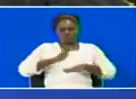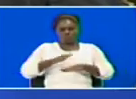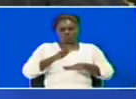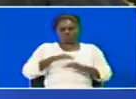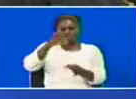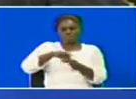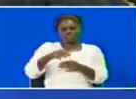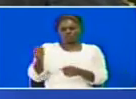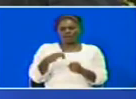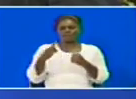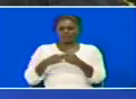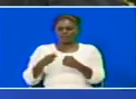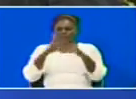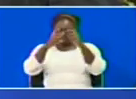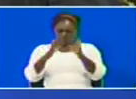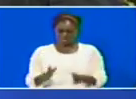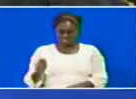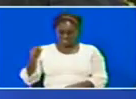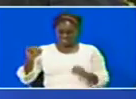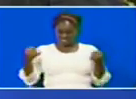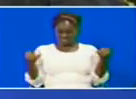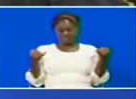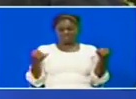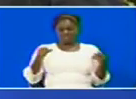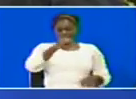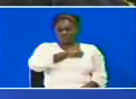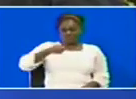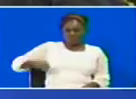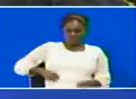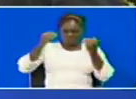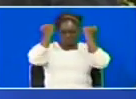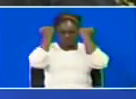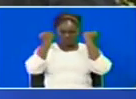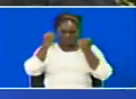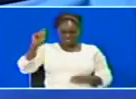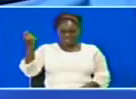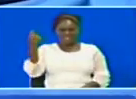August. Patrick Amimo, KTN News, at the Supreme Court of Kenya, Nairobi.